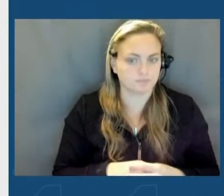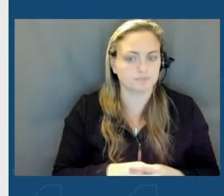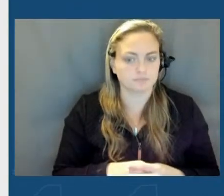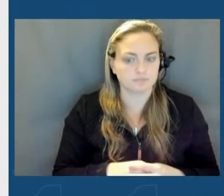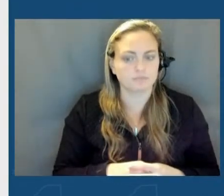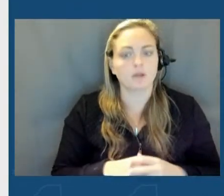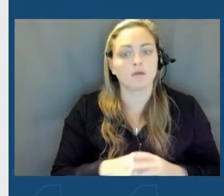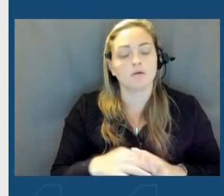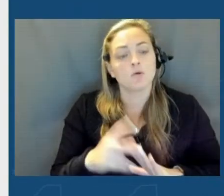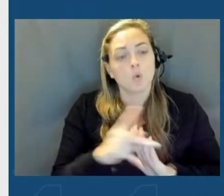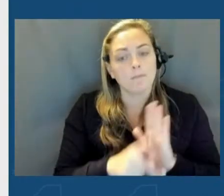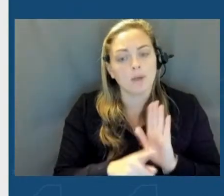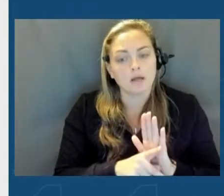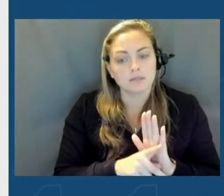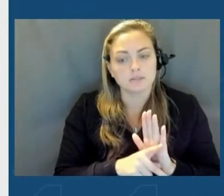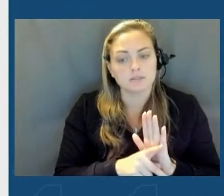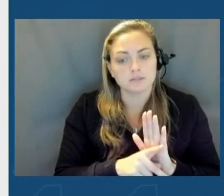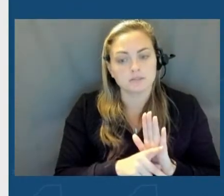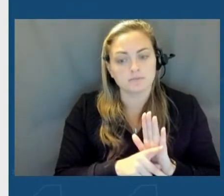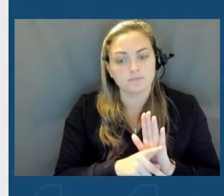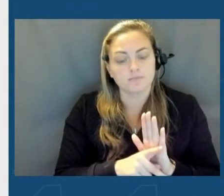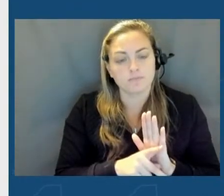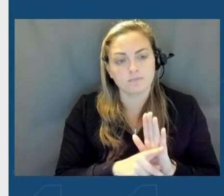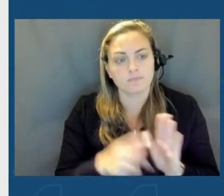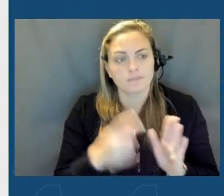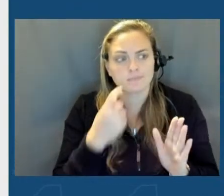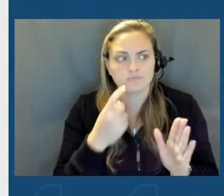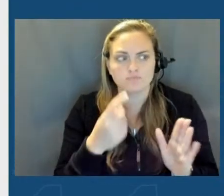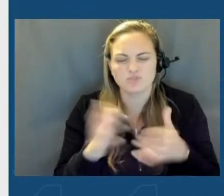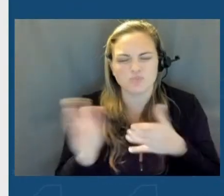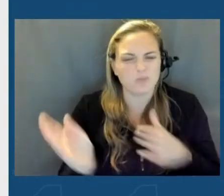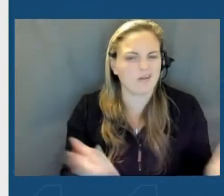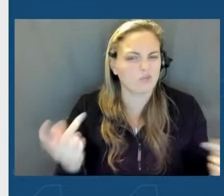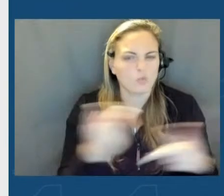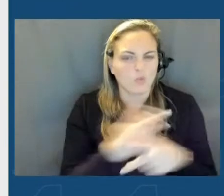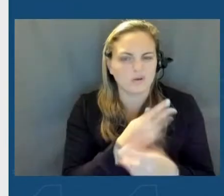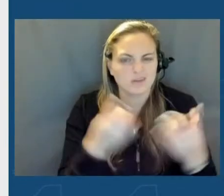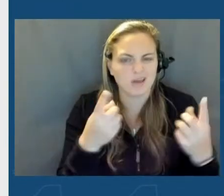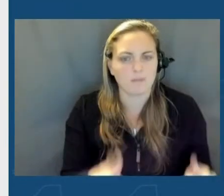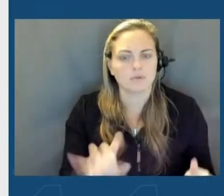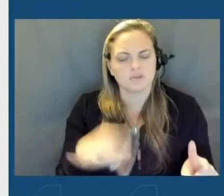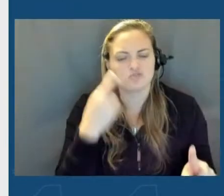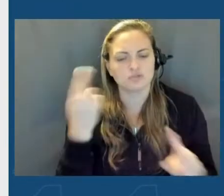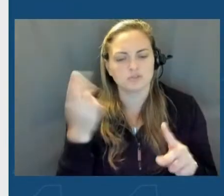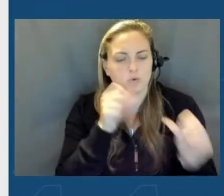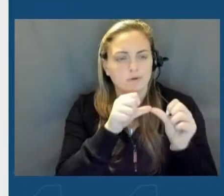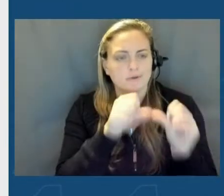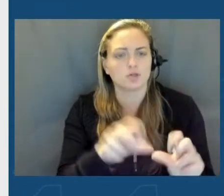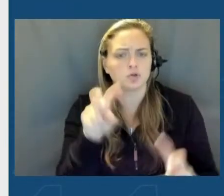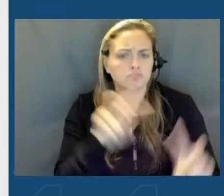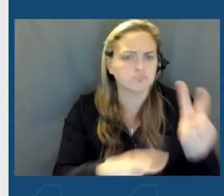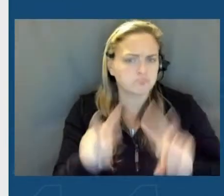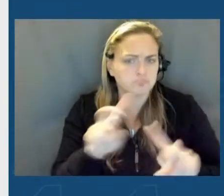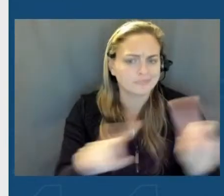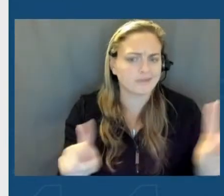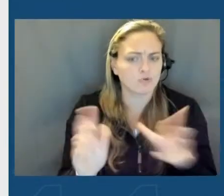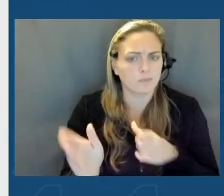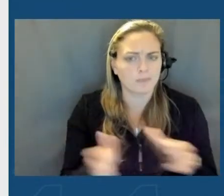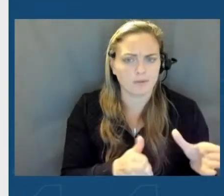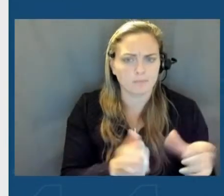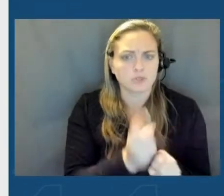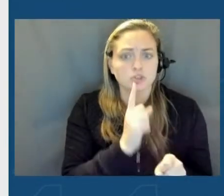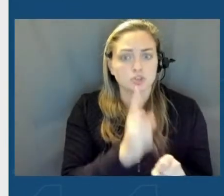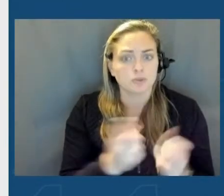has always been, for the last year straight, has been to be prepared for the worst. So that is why we're going to continue looking at those patterns and make sure